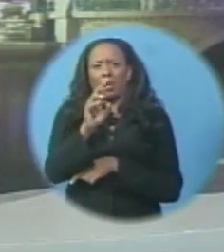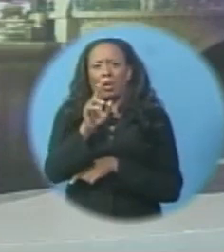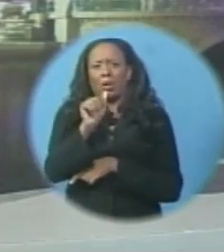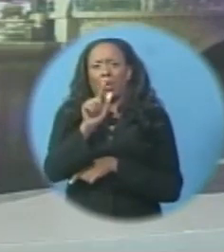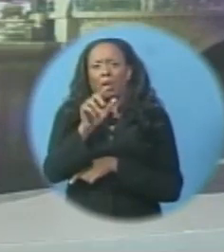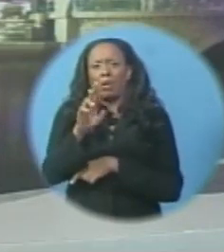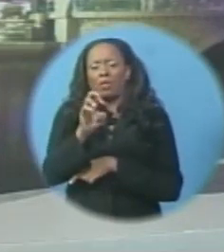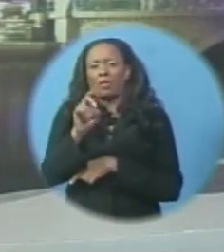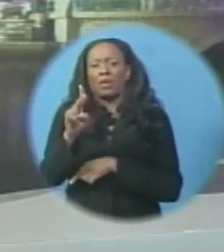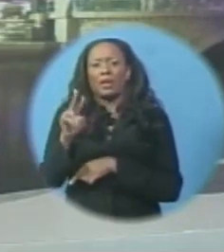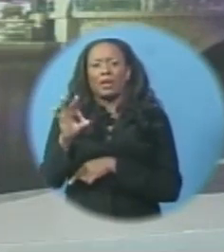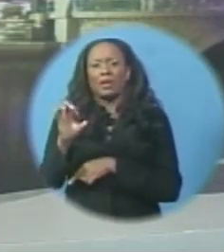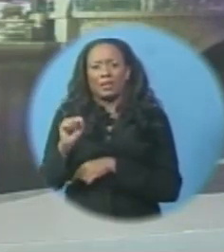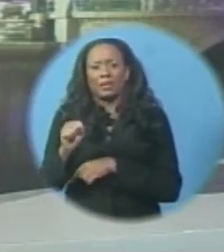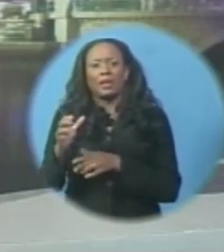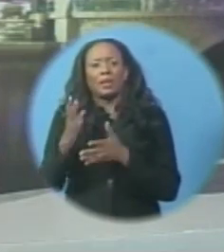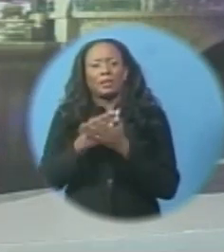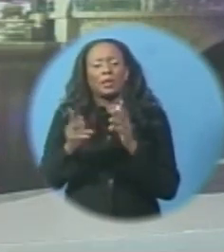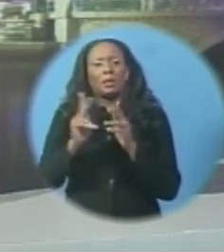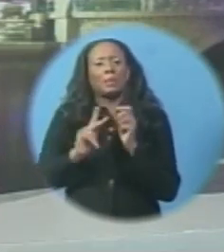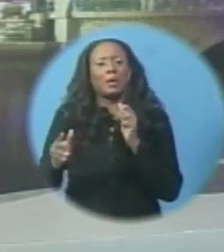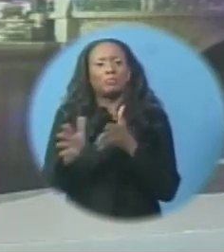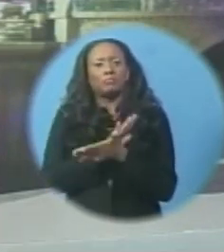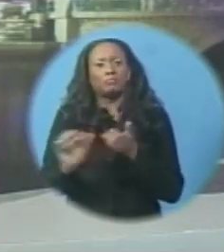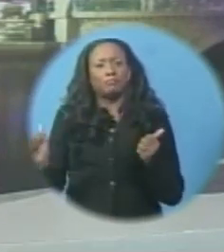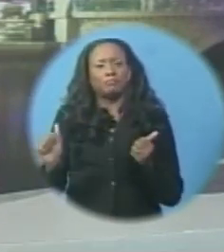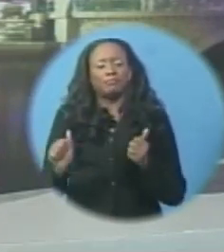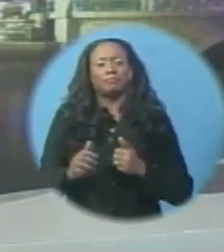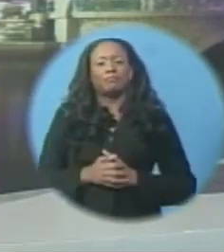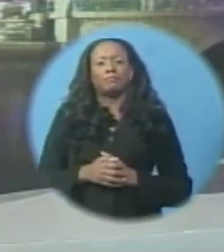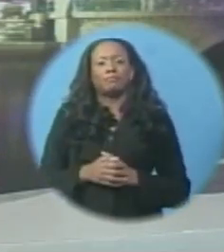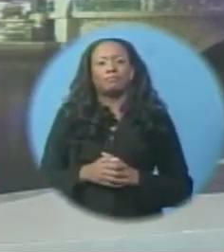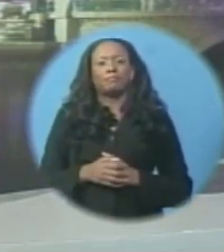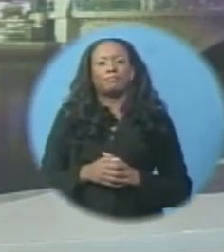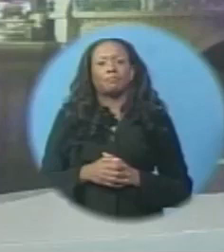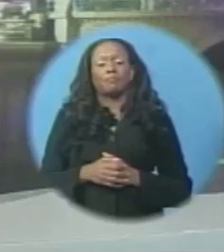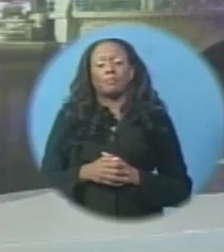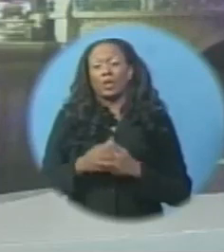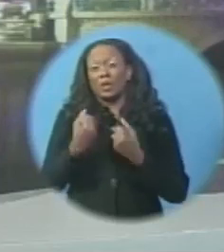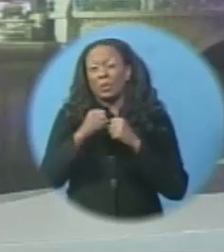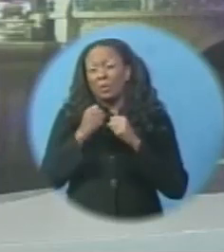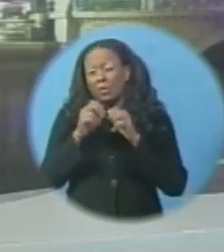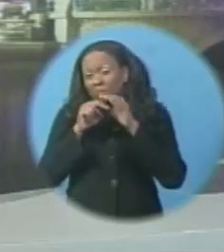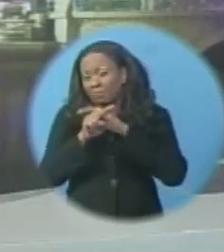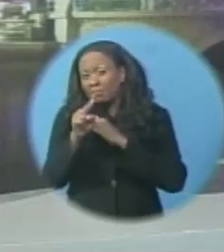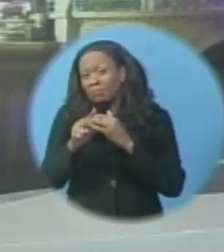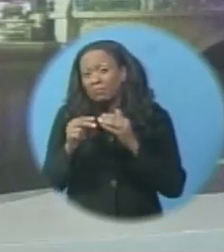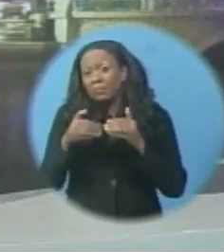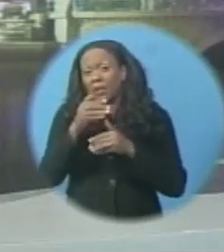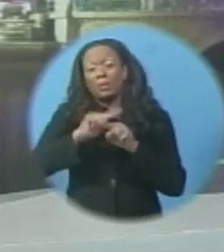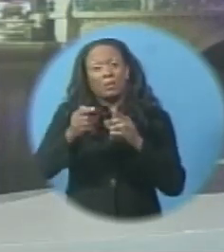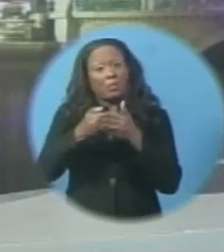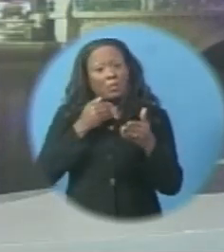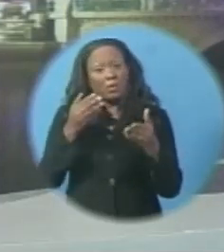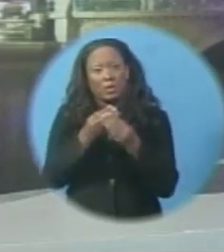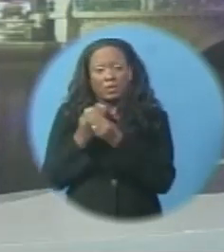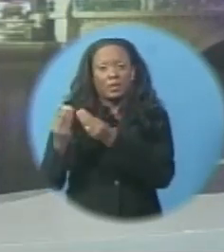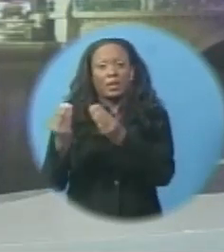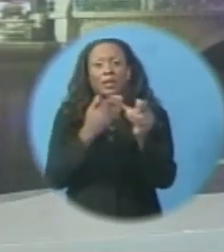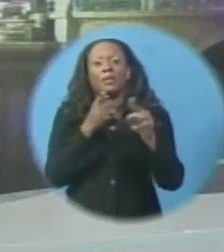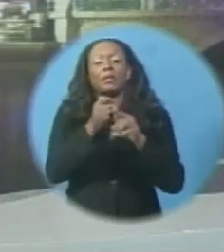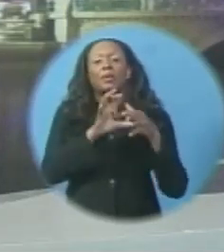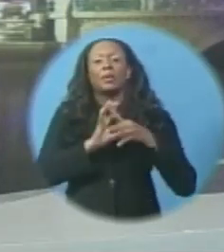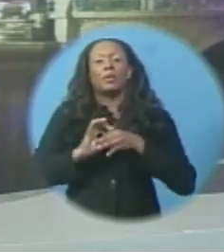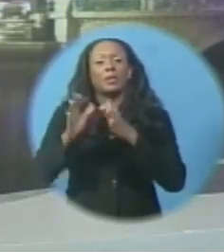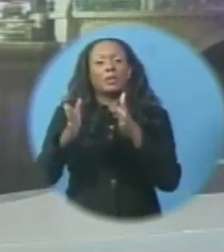and feeding grounds for many species. Well, we'll give you a peek into sports in just a moment, but before we get to that,